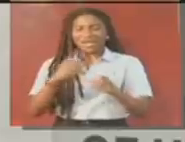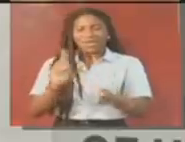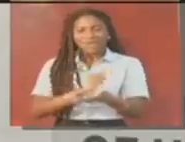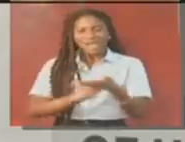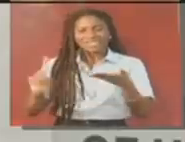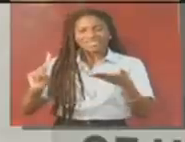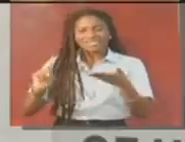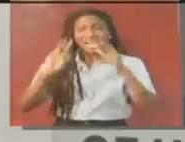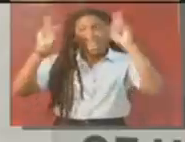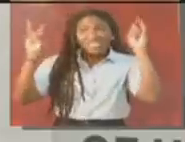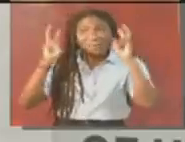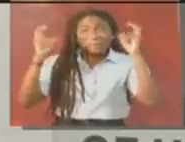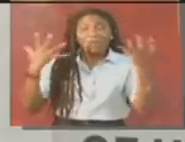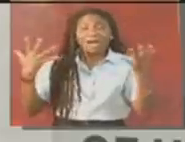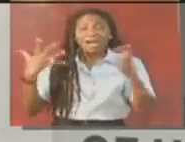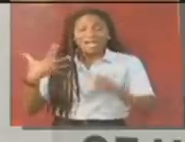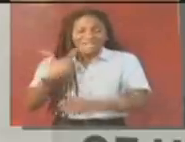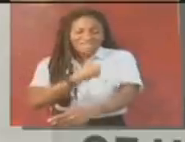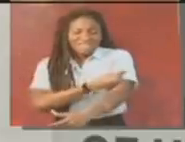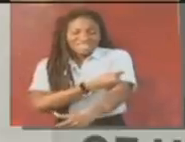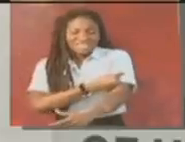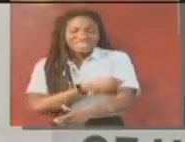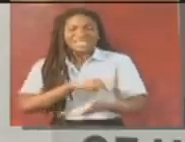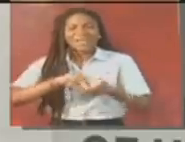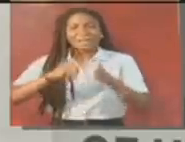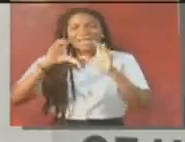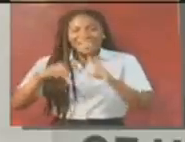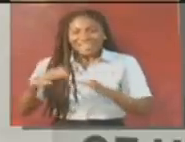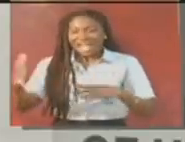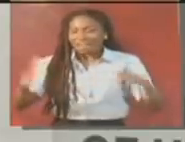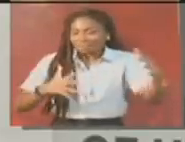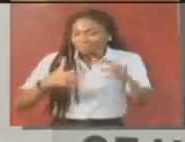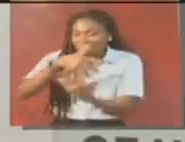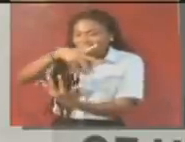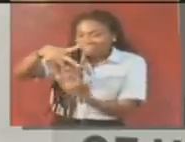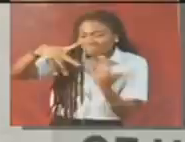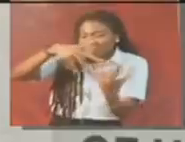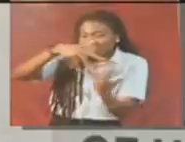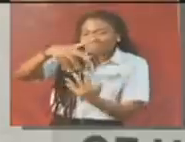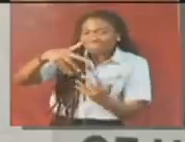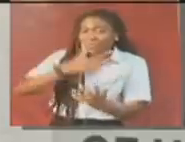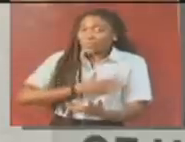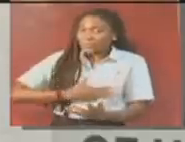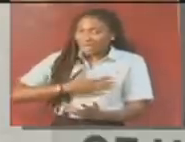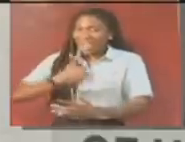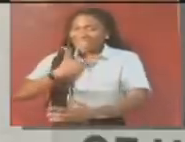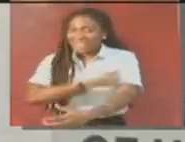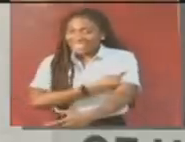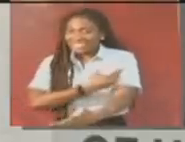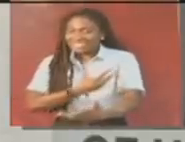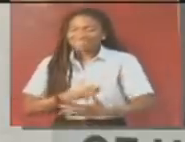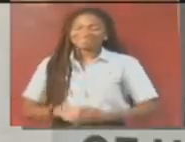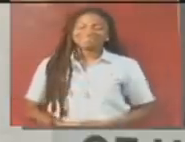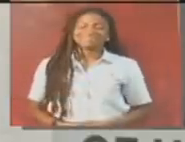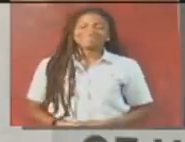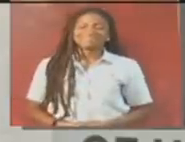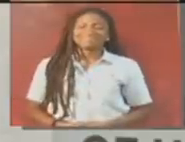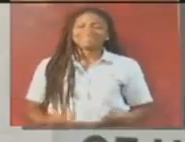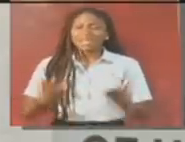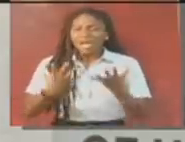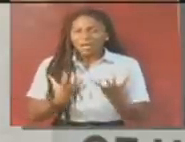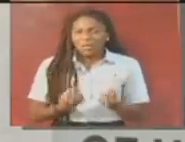Closer, Get Vaxxed. Just to give you an update or a little background on Vaccination Week of